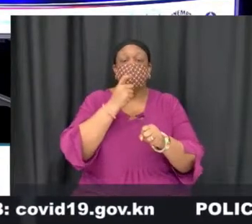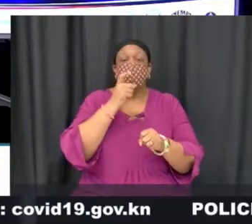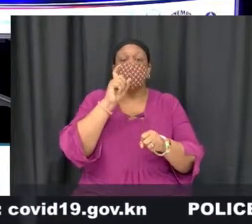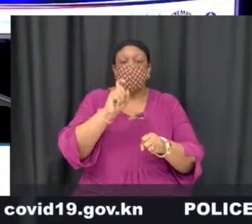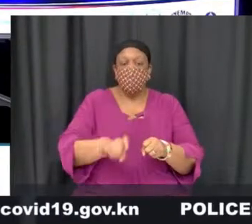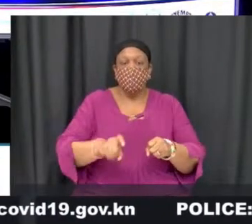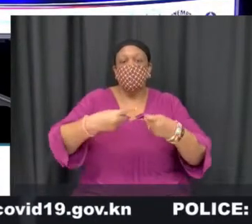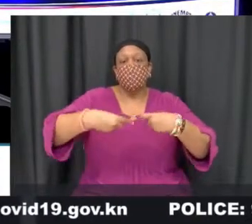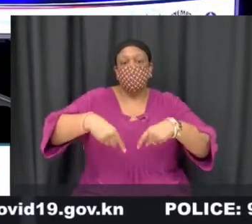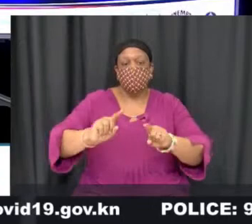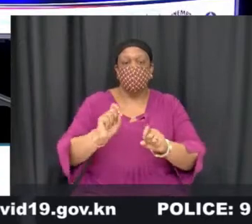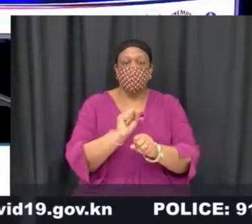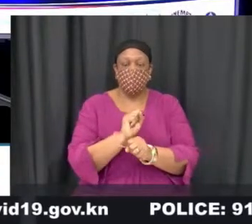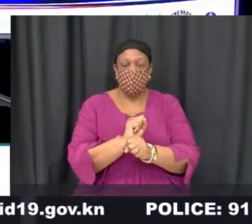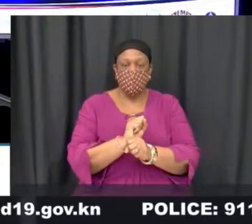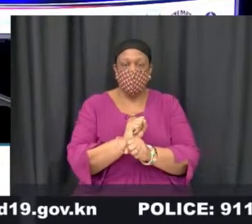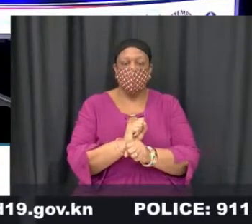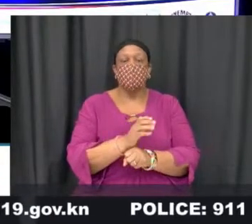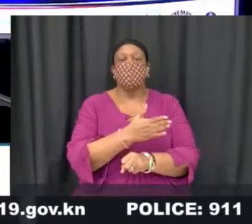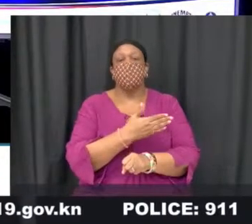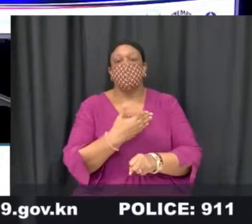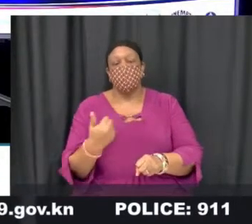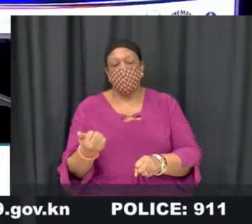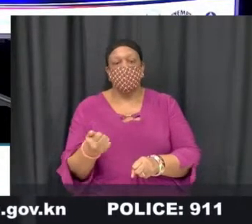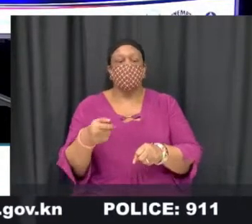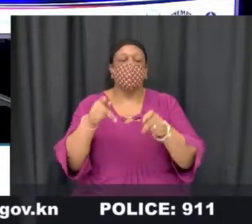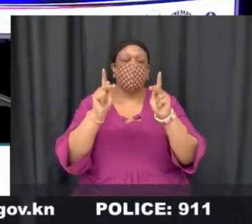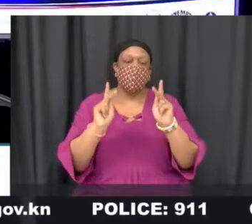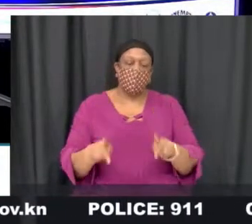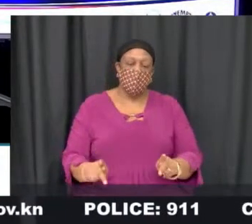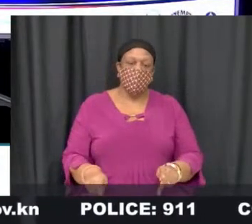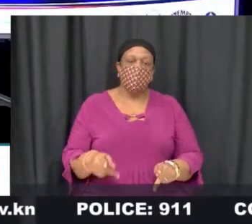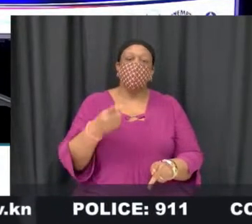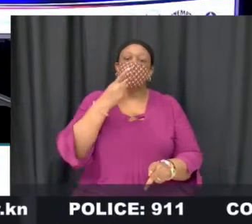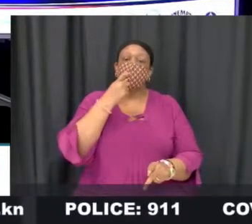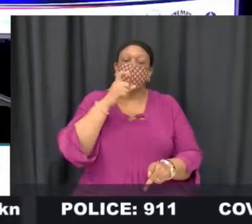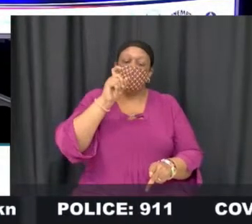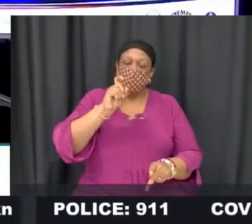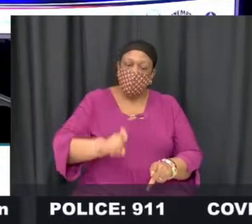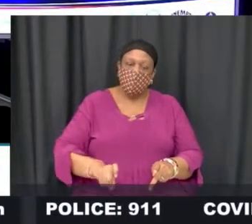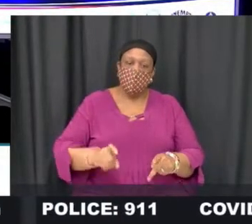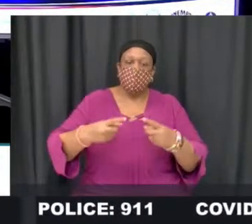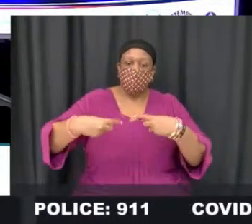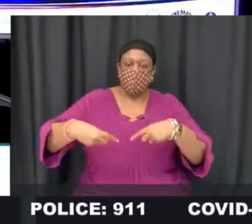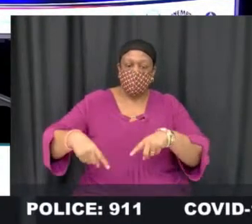work, and two, persons who have to travel for